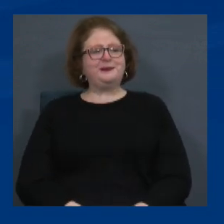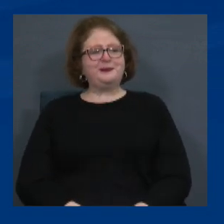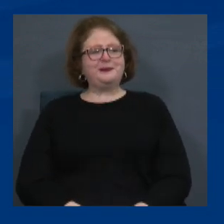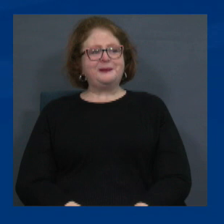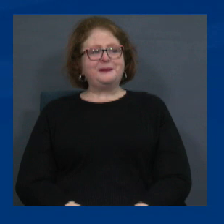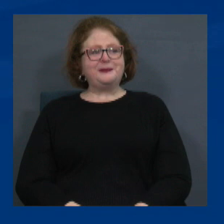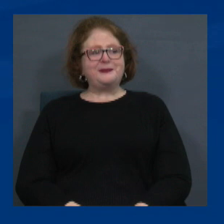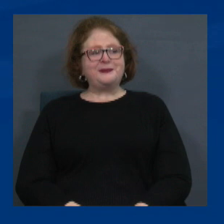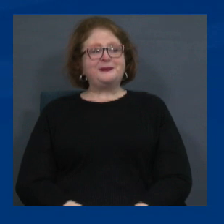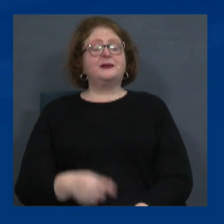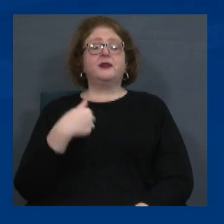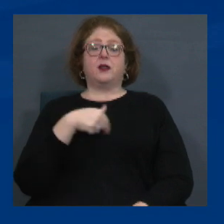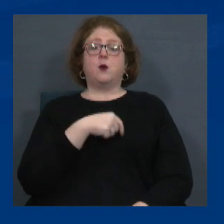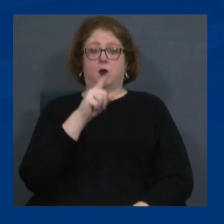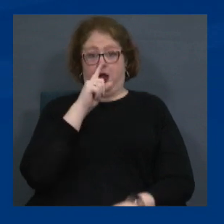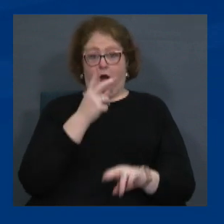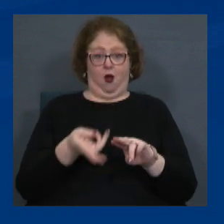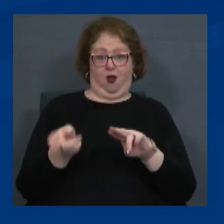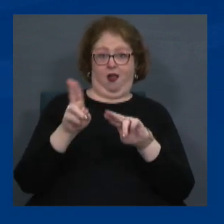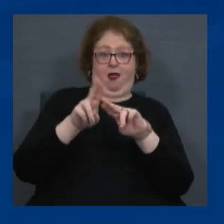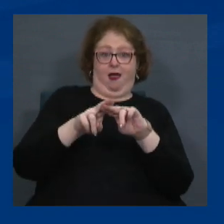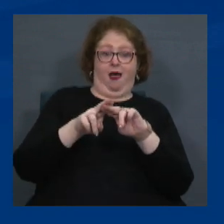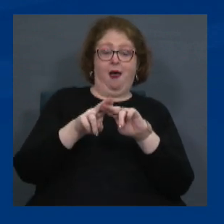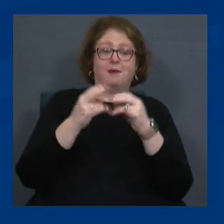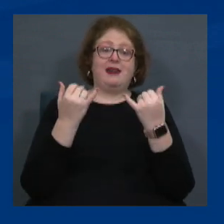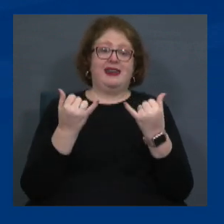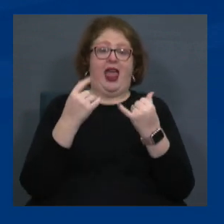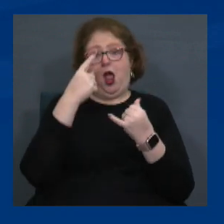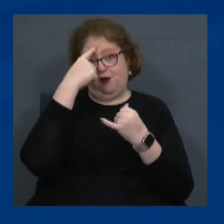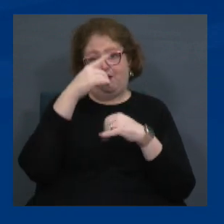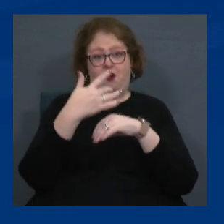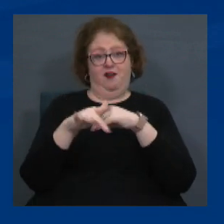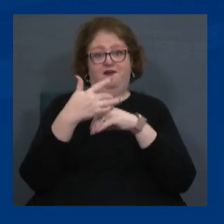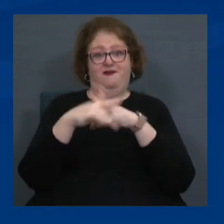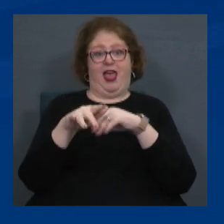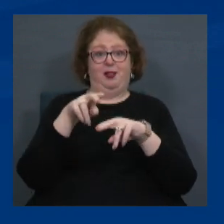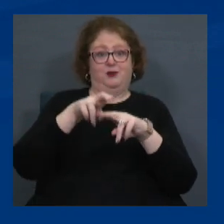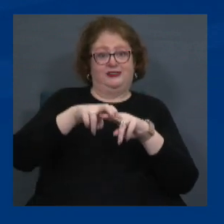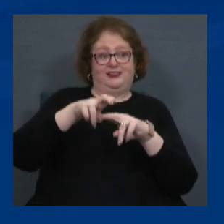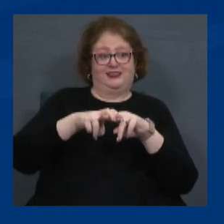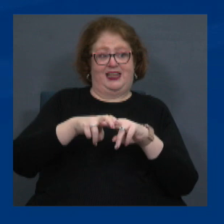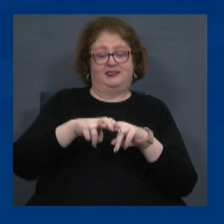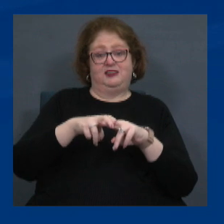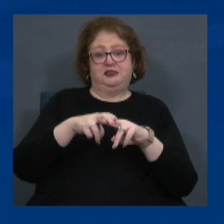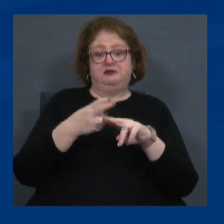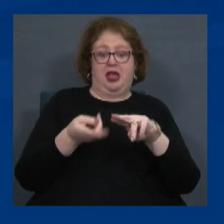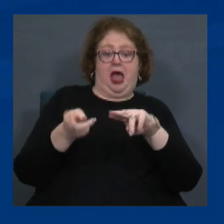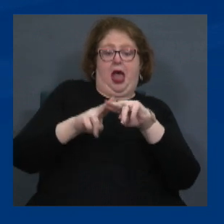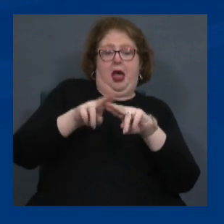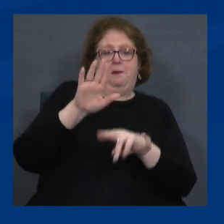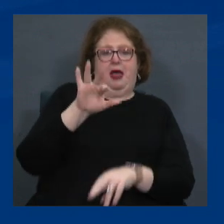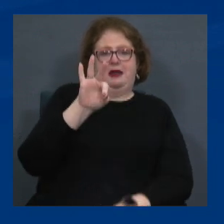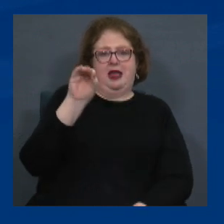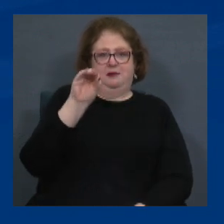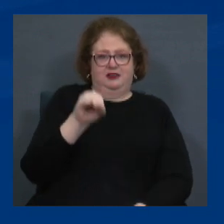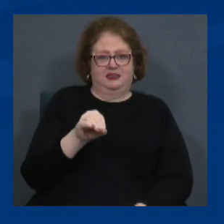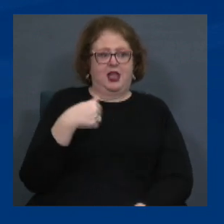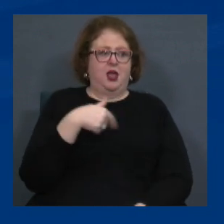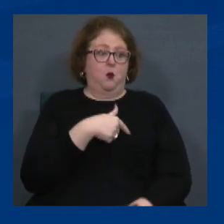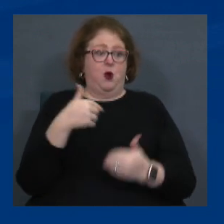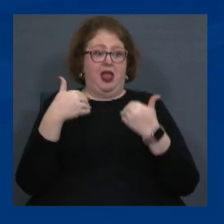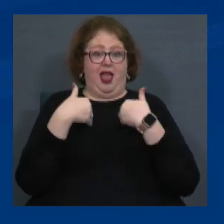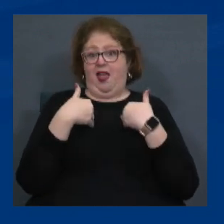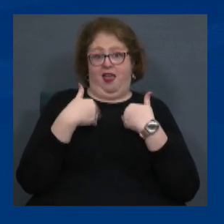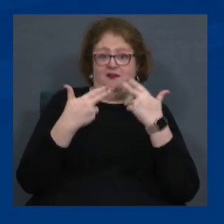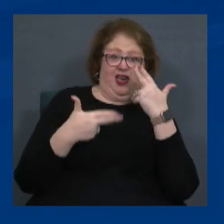We're up in terms of available seats by 9%, and we have the highest number of seats among any airport